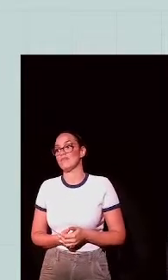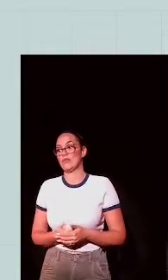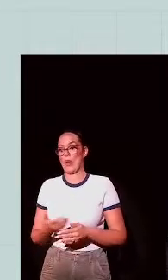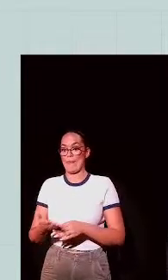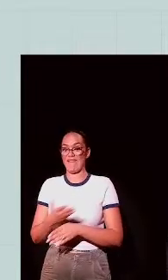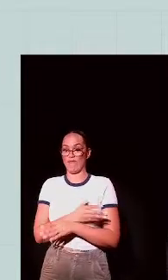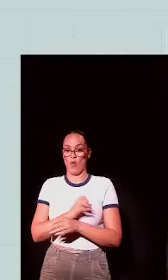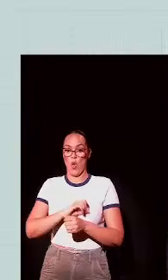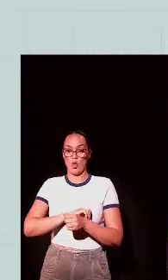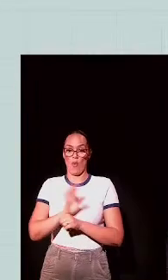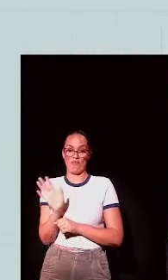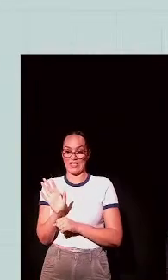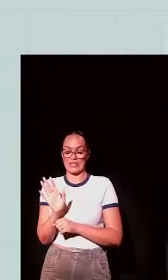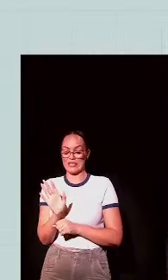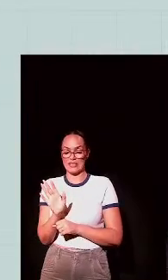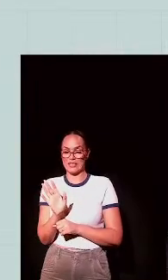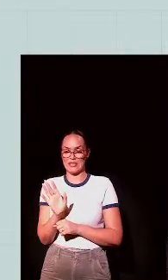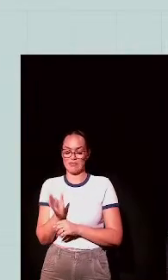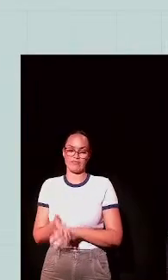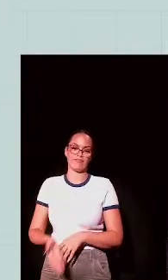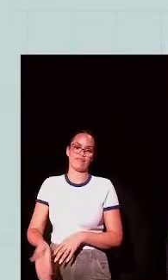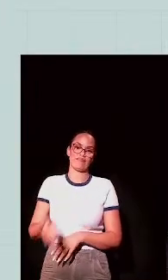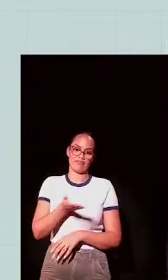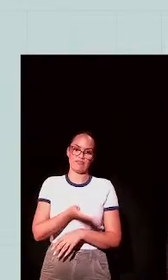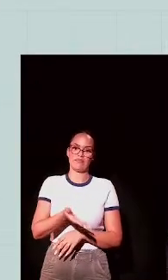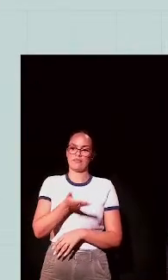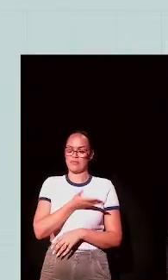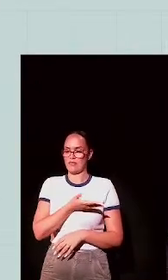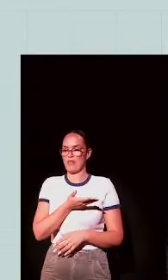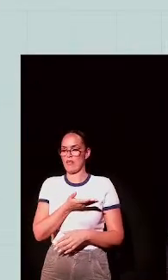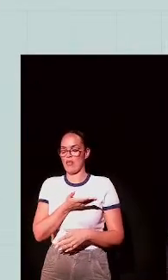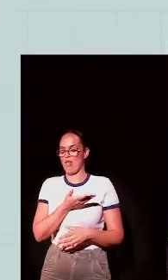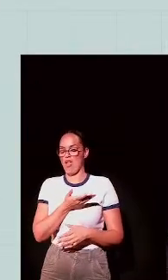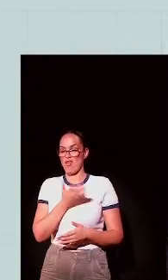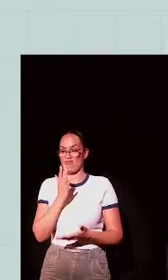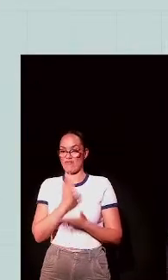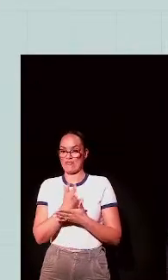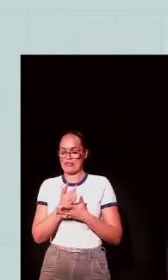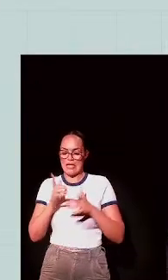COVID, a few years before, becoming a complete recluse.